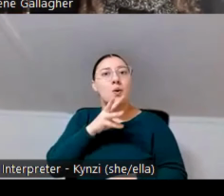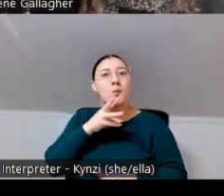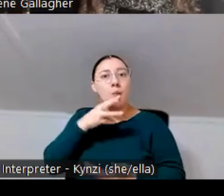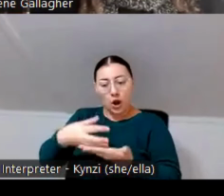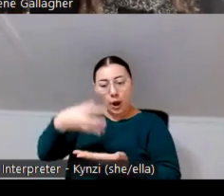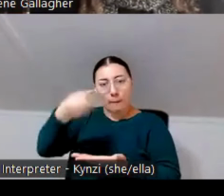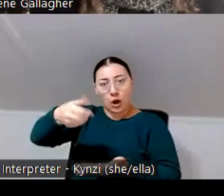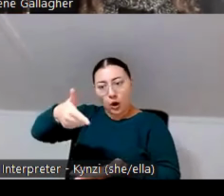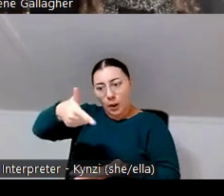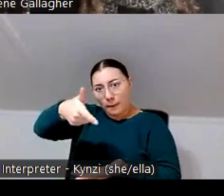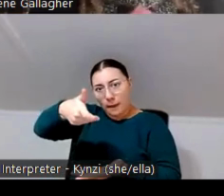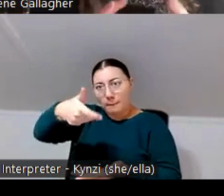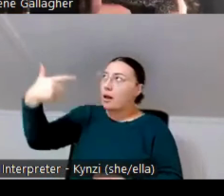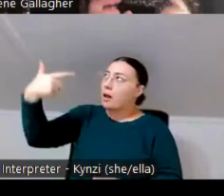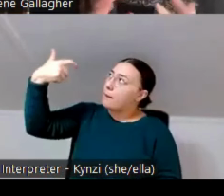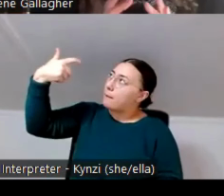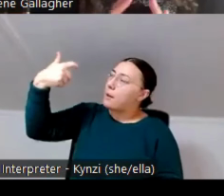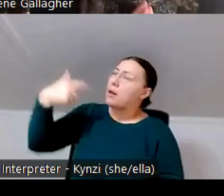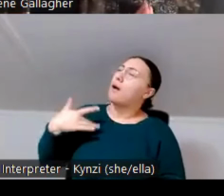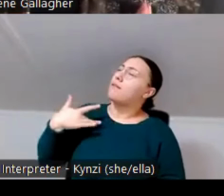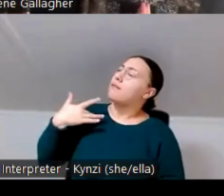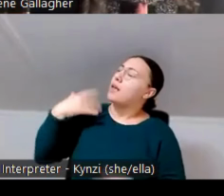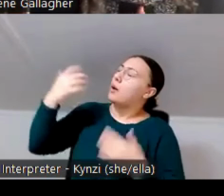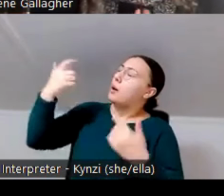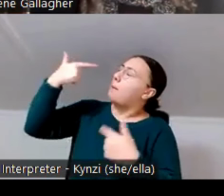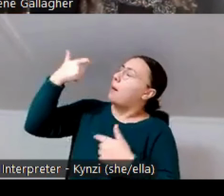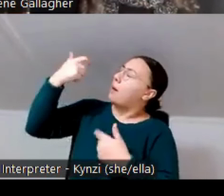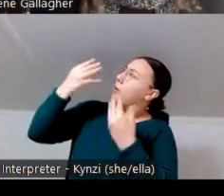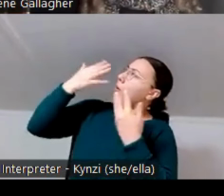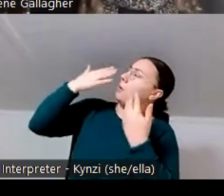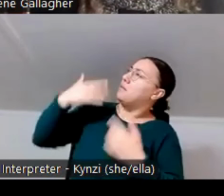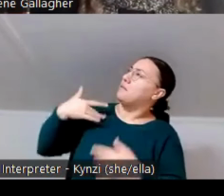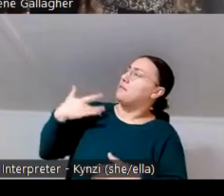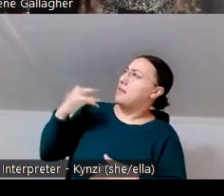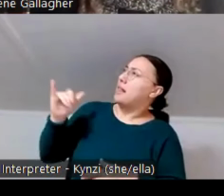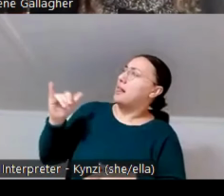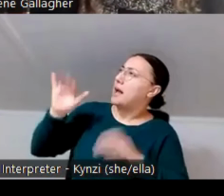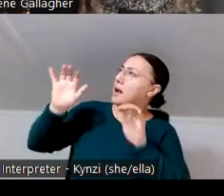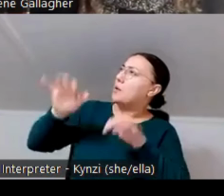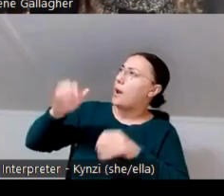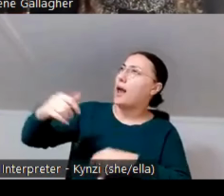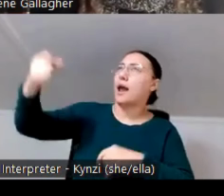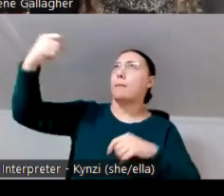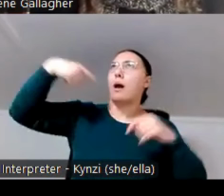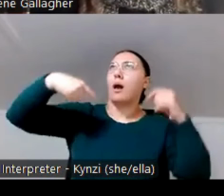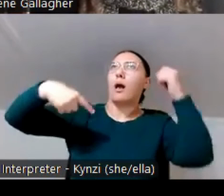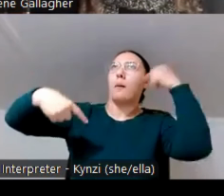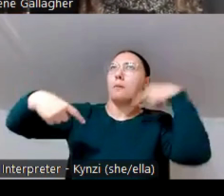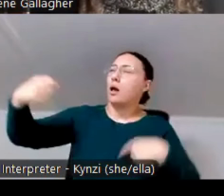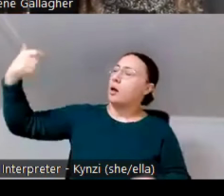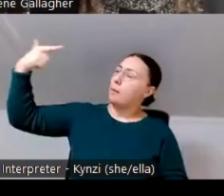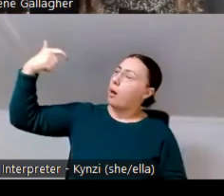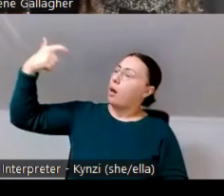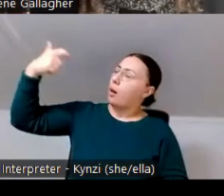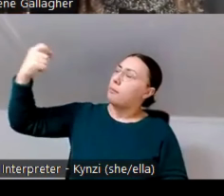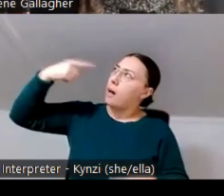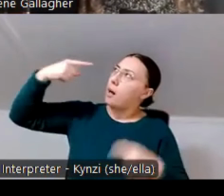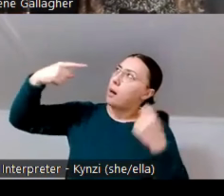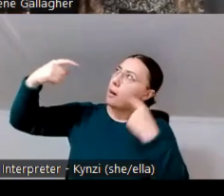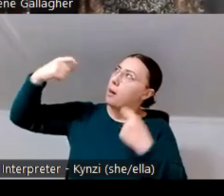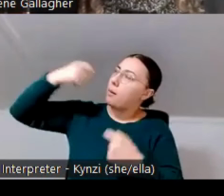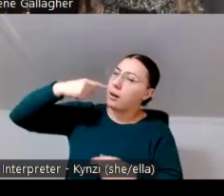on your hand or your face so you can get a sense of what that water feels like coming down. You could also play with a watering